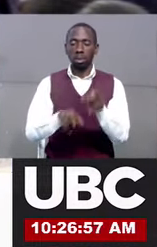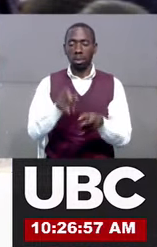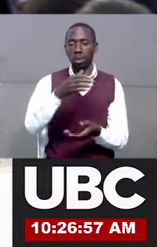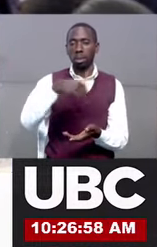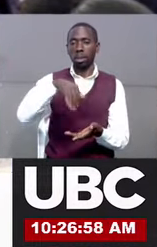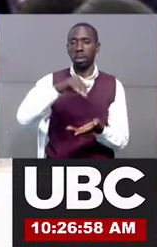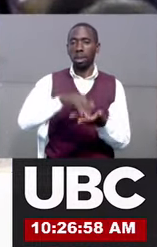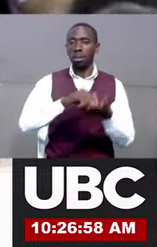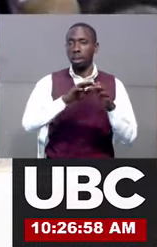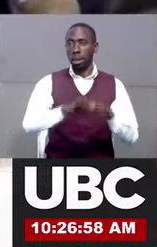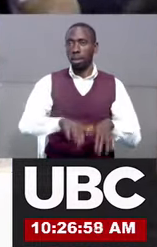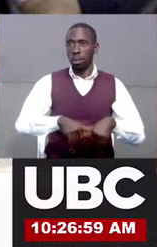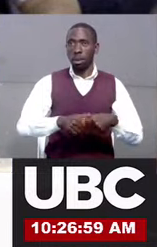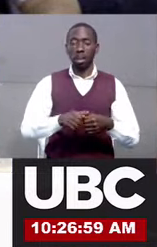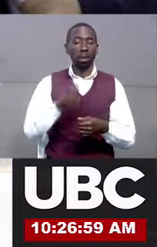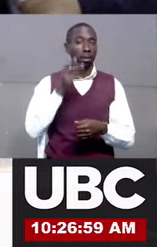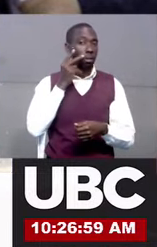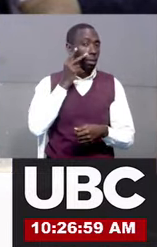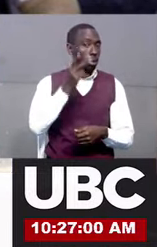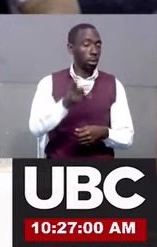vision as parliament.